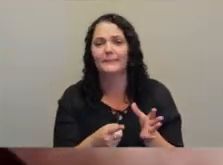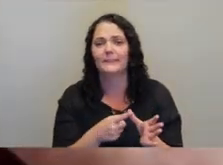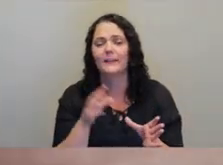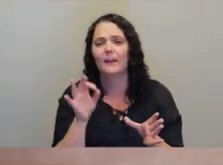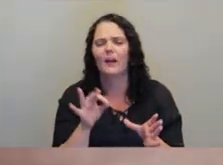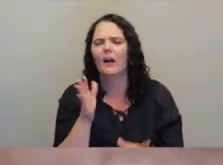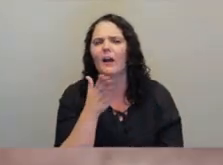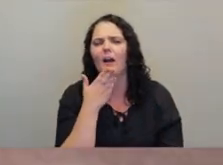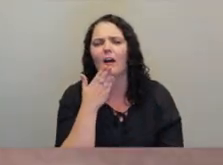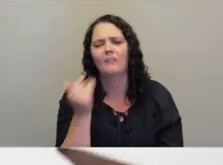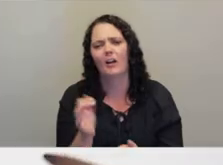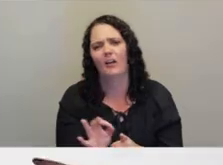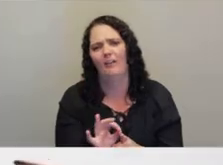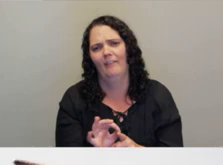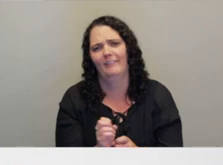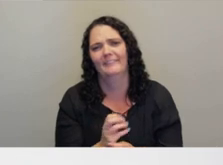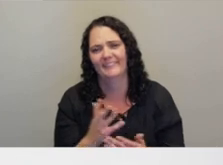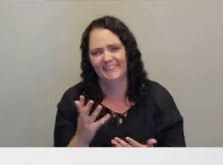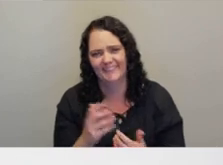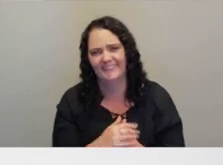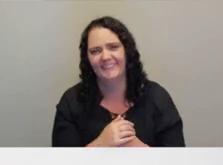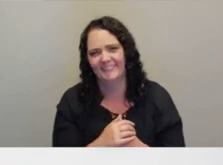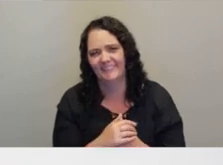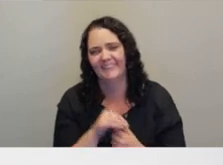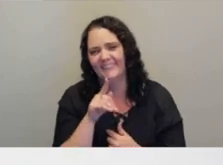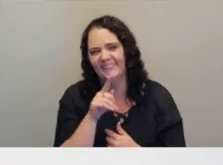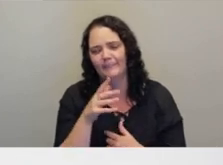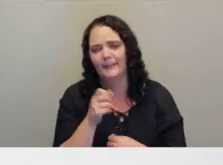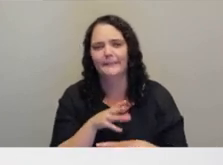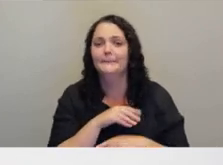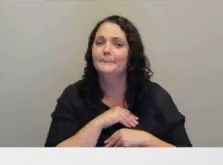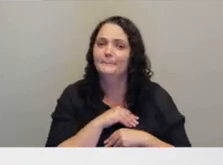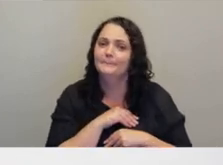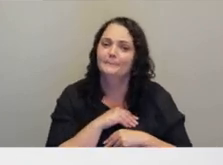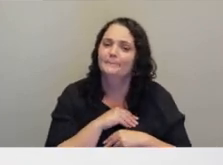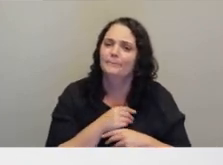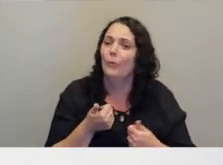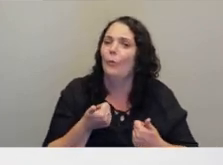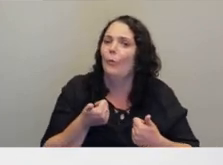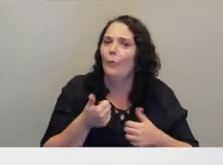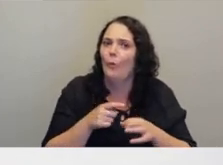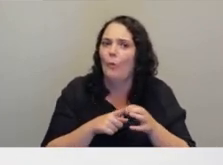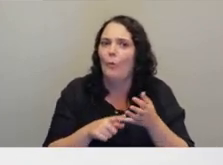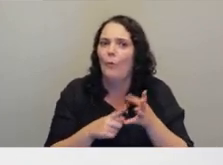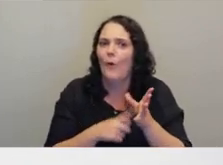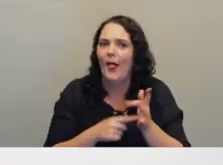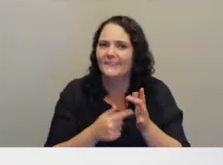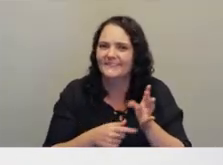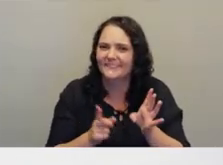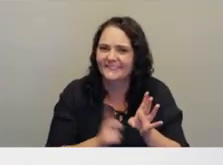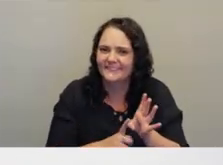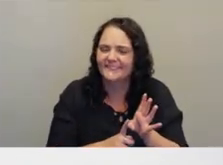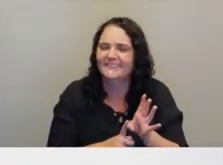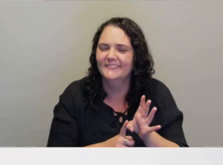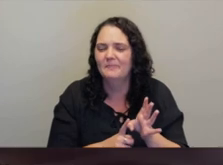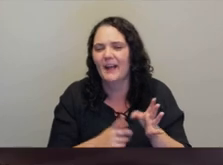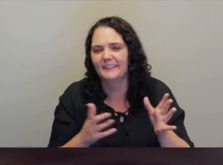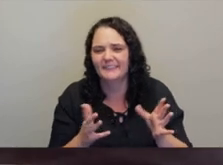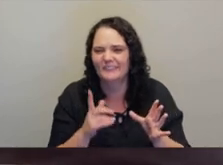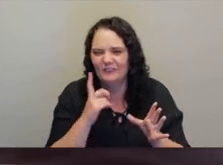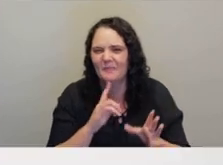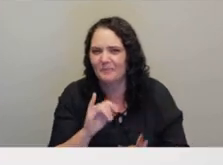guys are gonna have to overcome the nice quality of that tea in your drawings. All